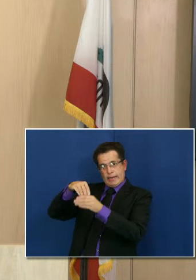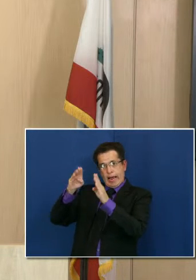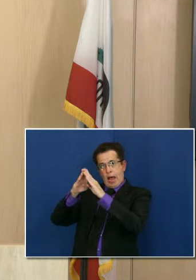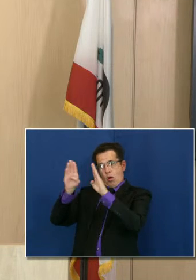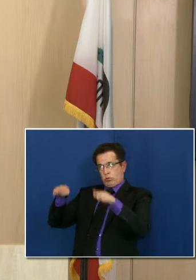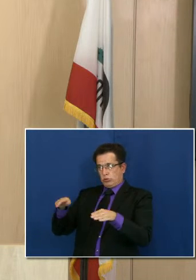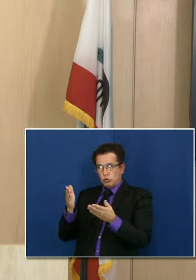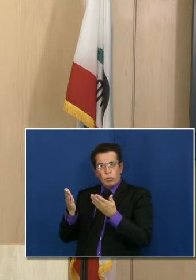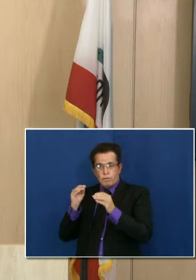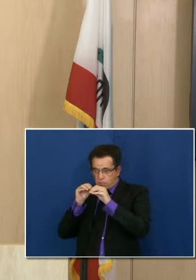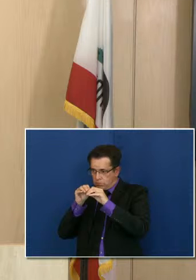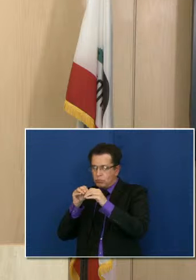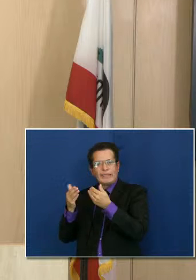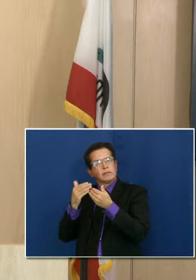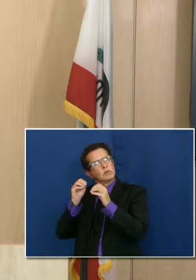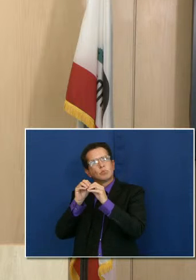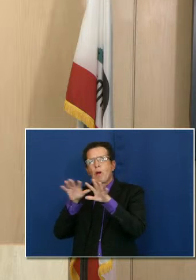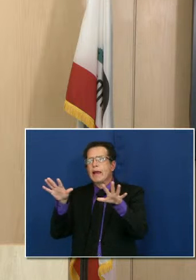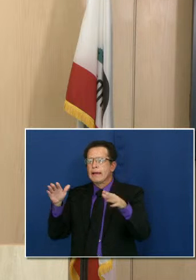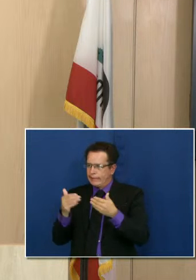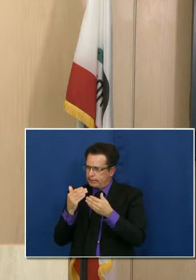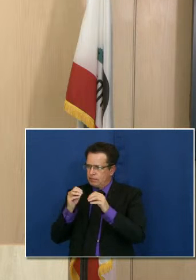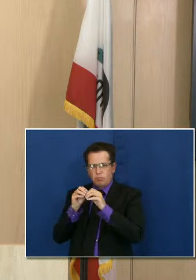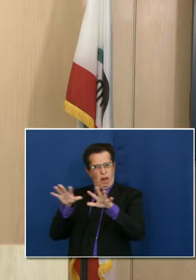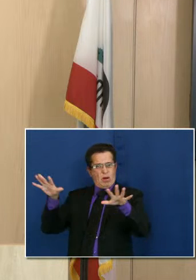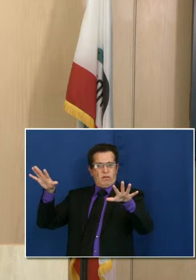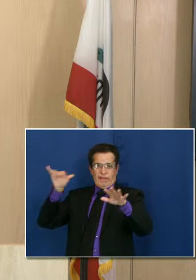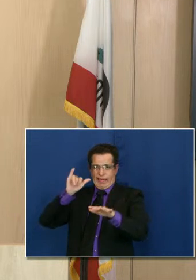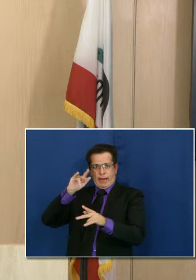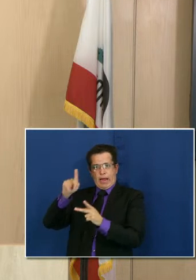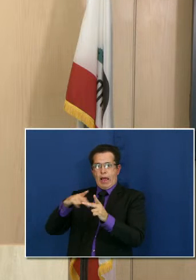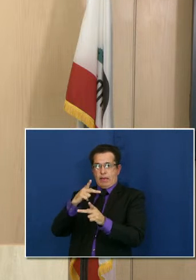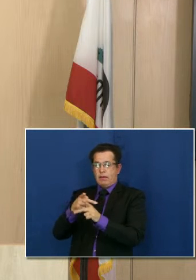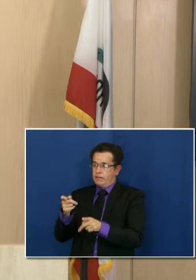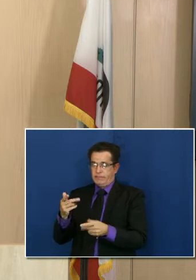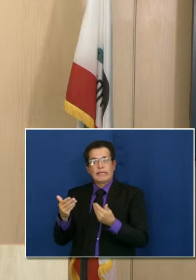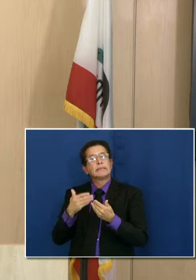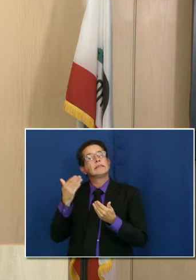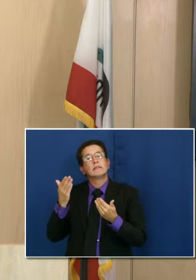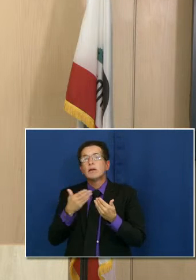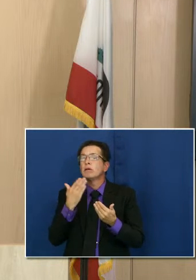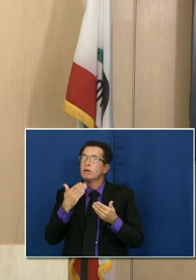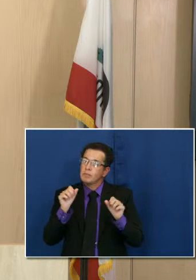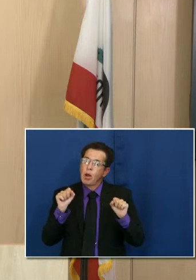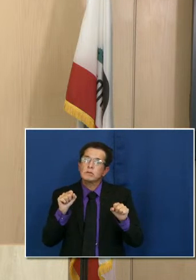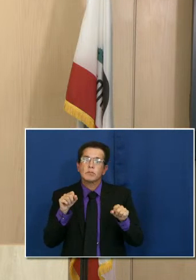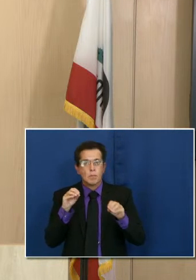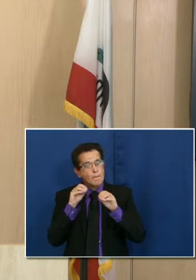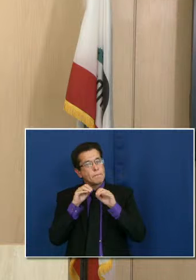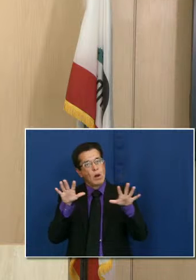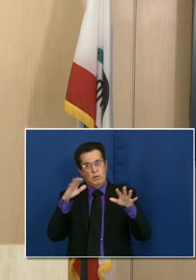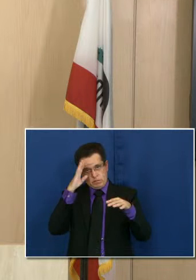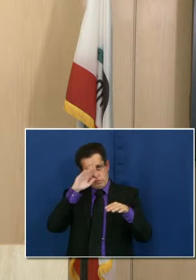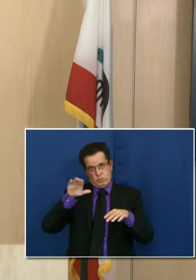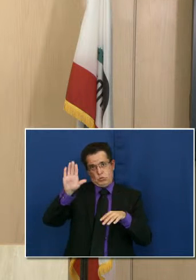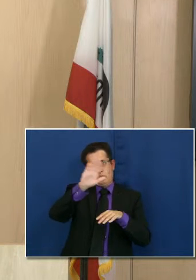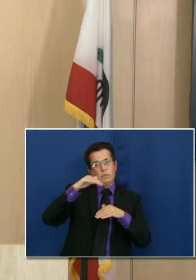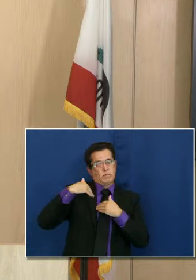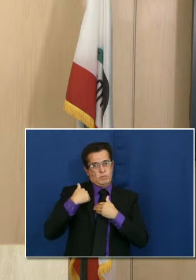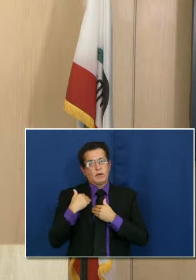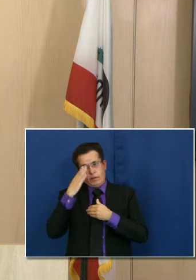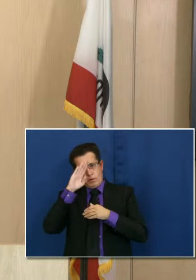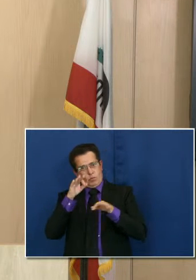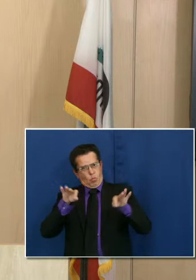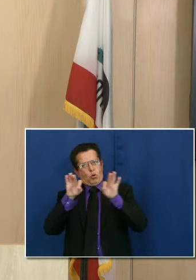the danger of spread, of increase in cases, and what it can lead to. And so again, we recognize the vital role that faith plays,